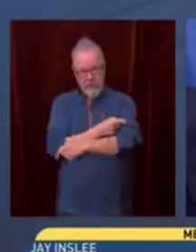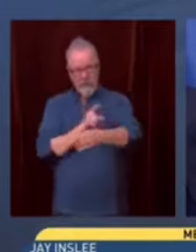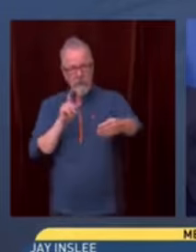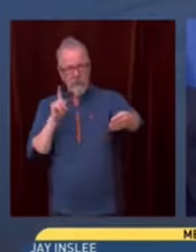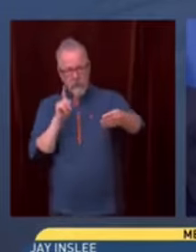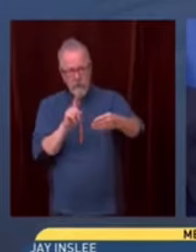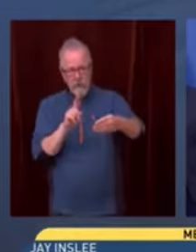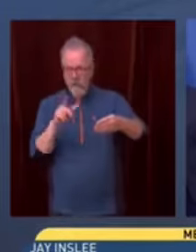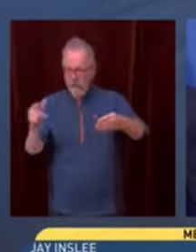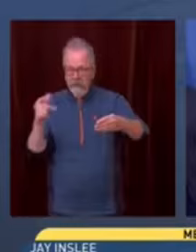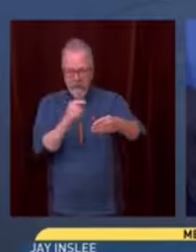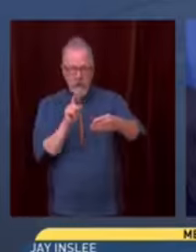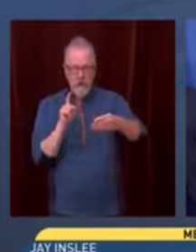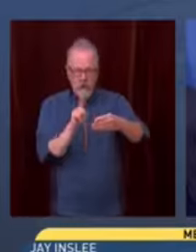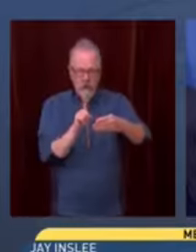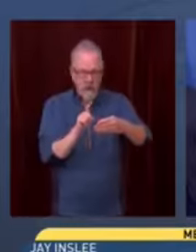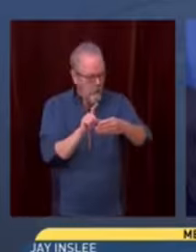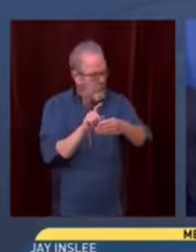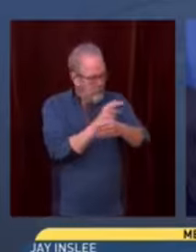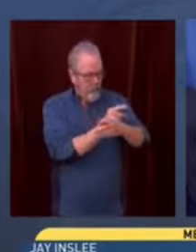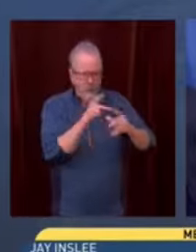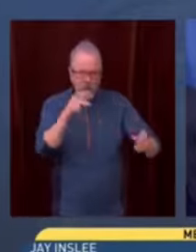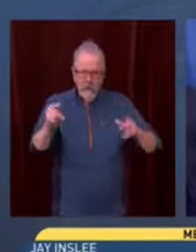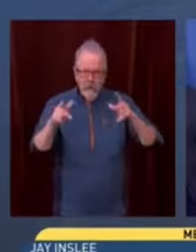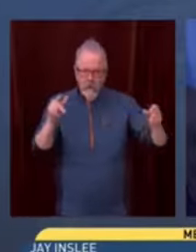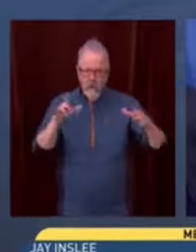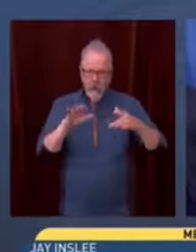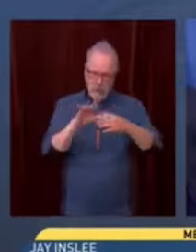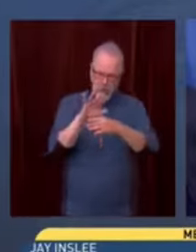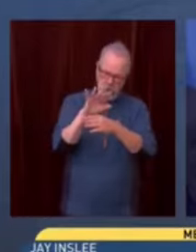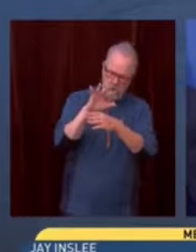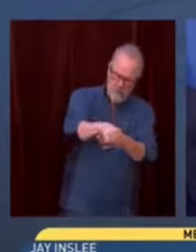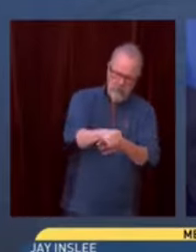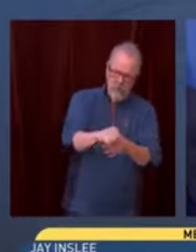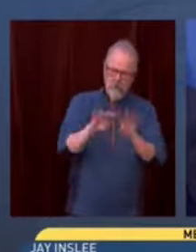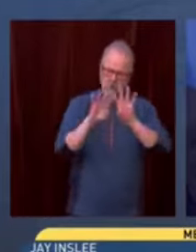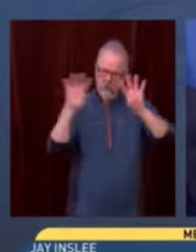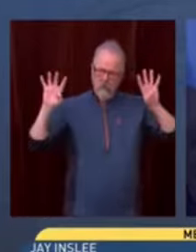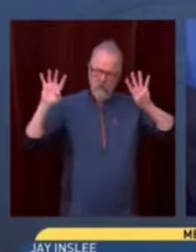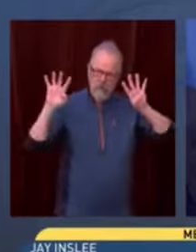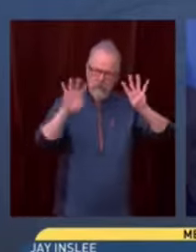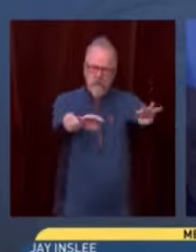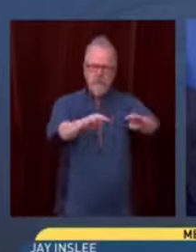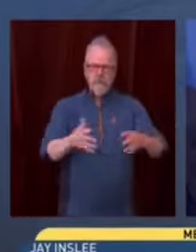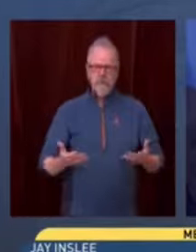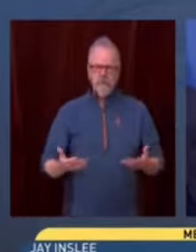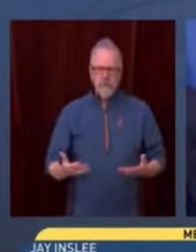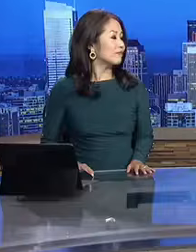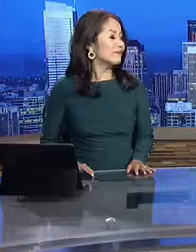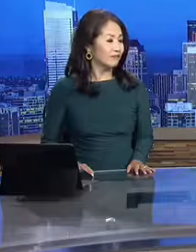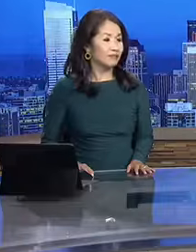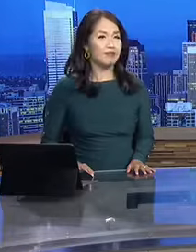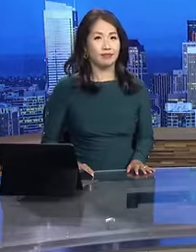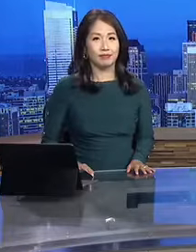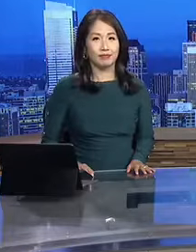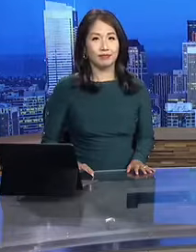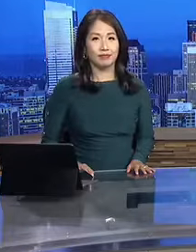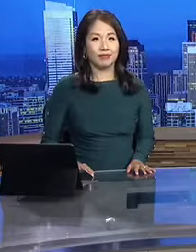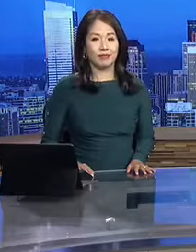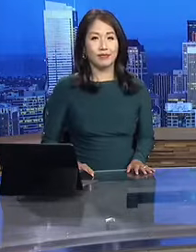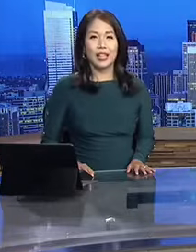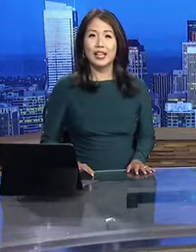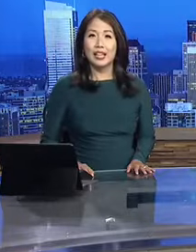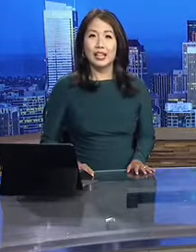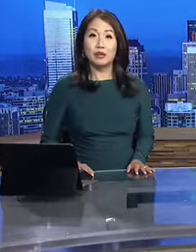get through this. We don't want to have to wear masks forever. So help us get through this problem if you're frustrated and get vaccinated. Thank you for joining us. I'm